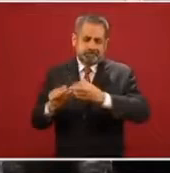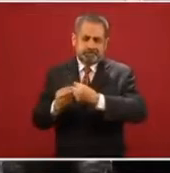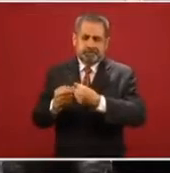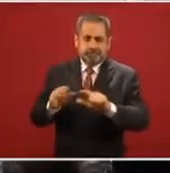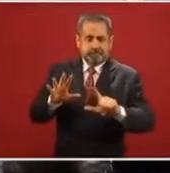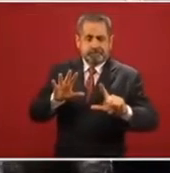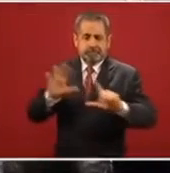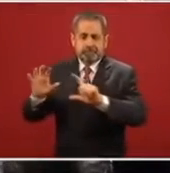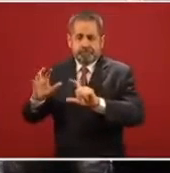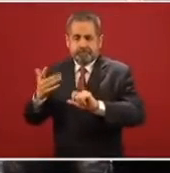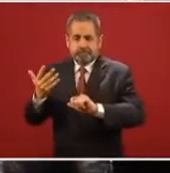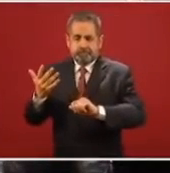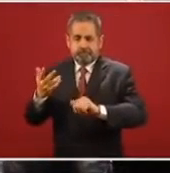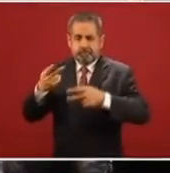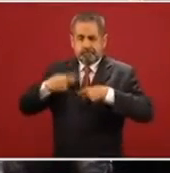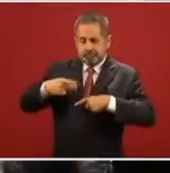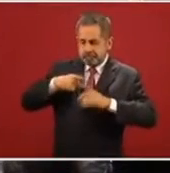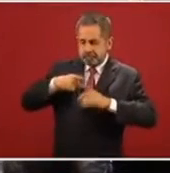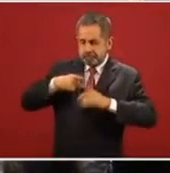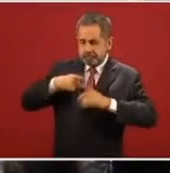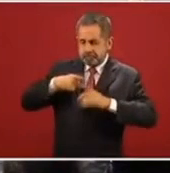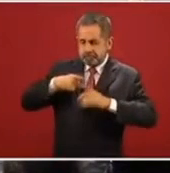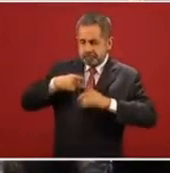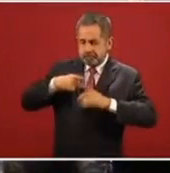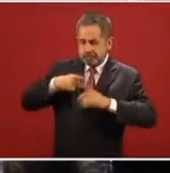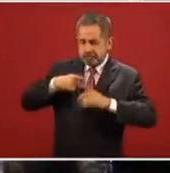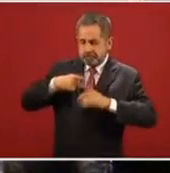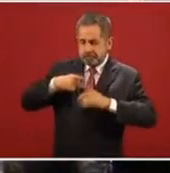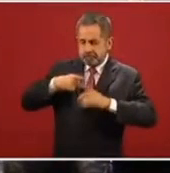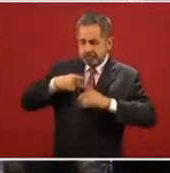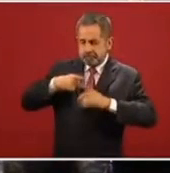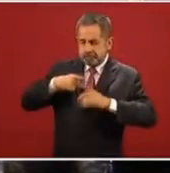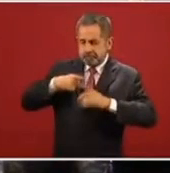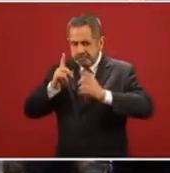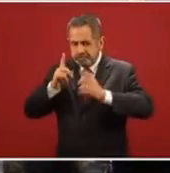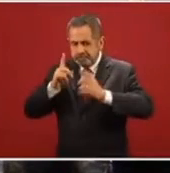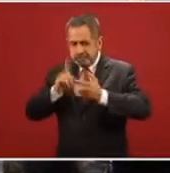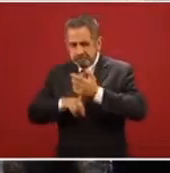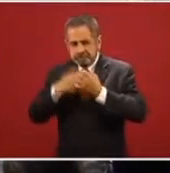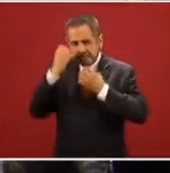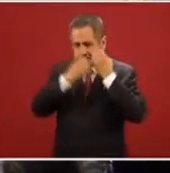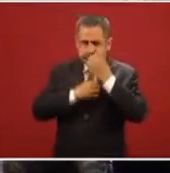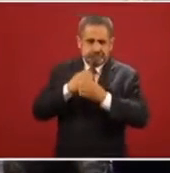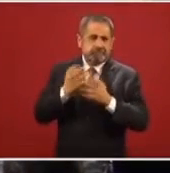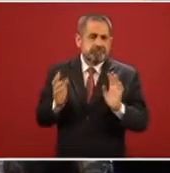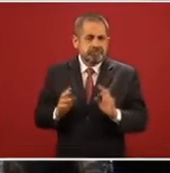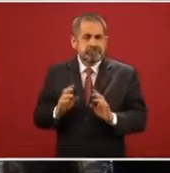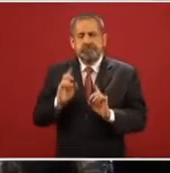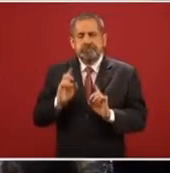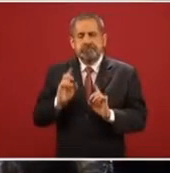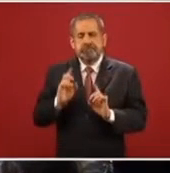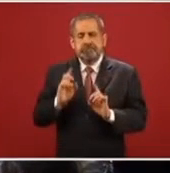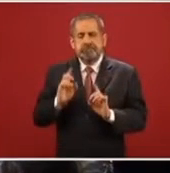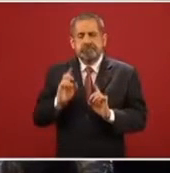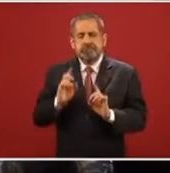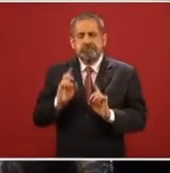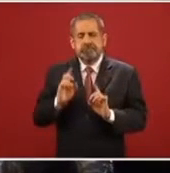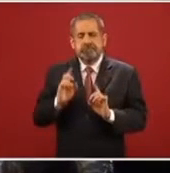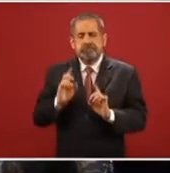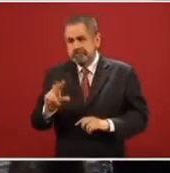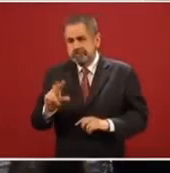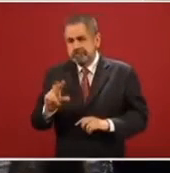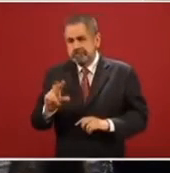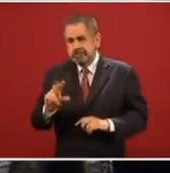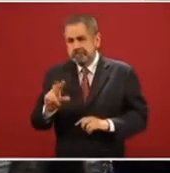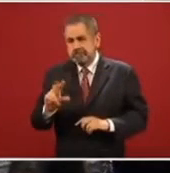people que han sido estudiadas that have been evaluated como sospechosos. as